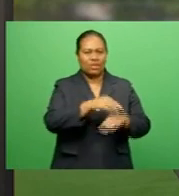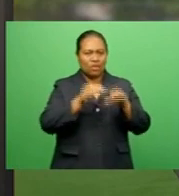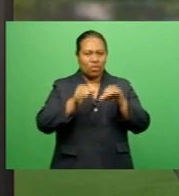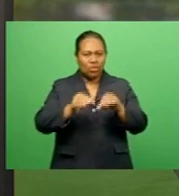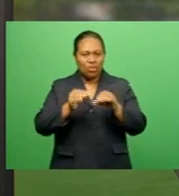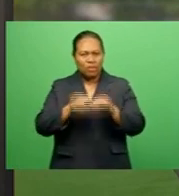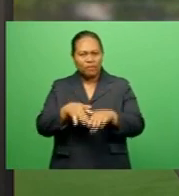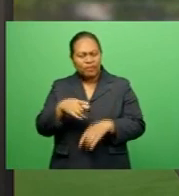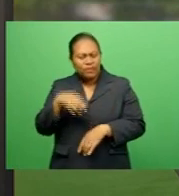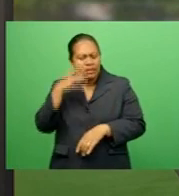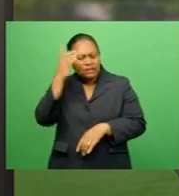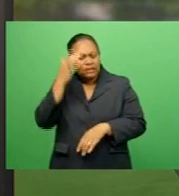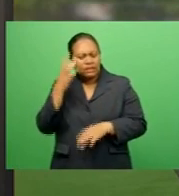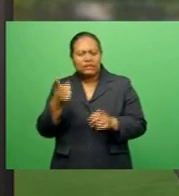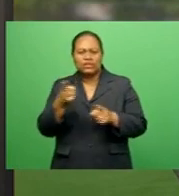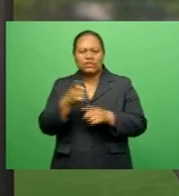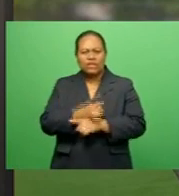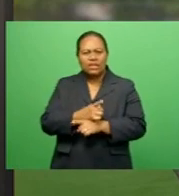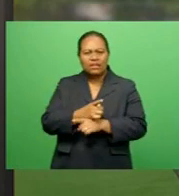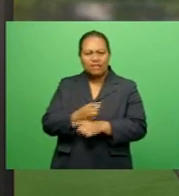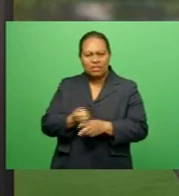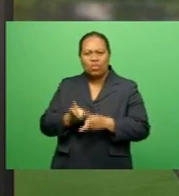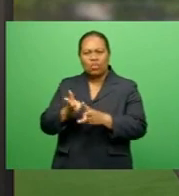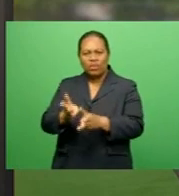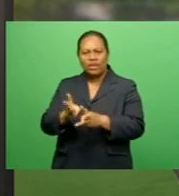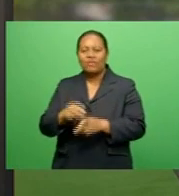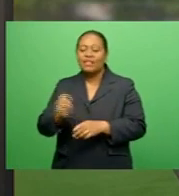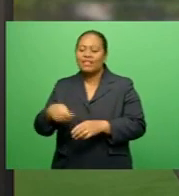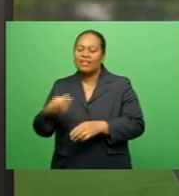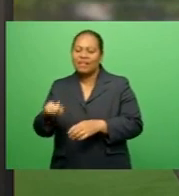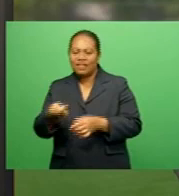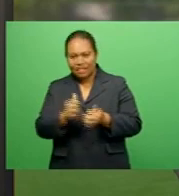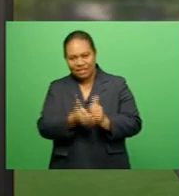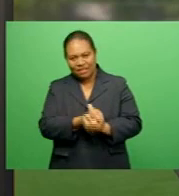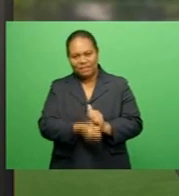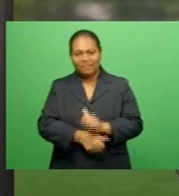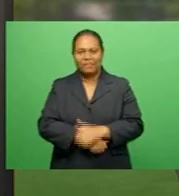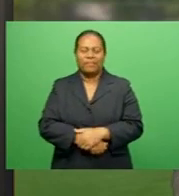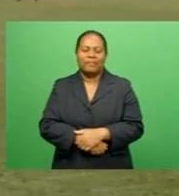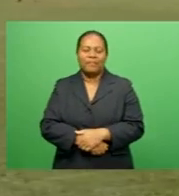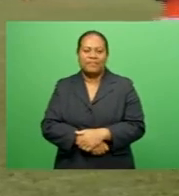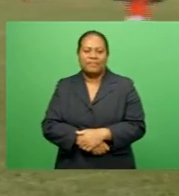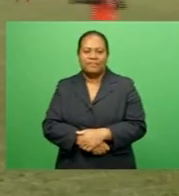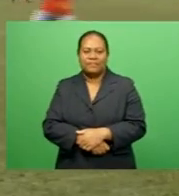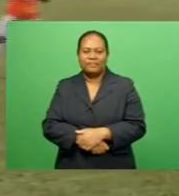Singh to reconsider changing his tactics for the next few games.